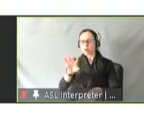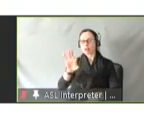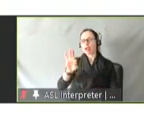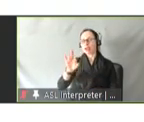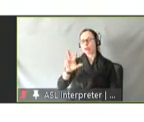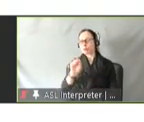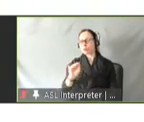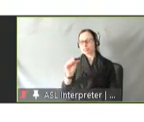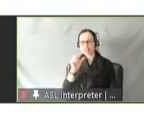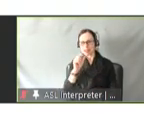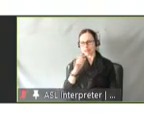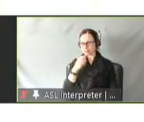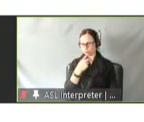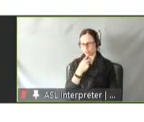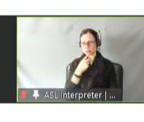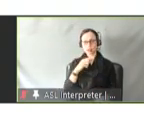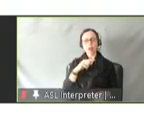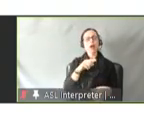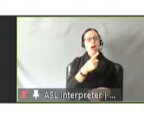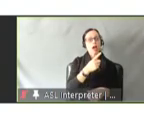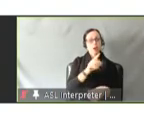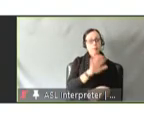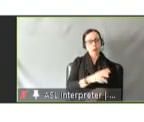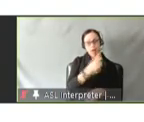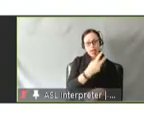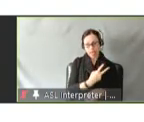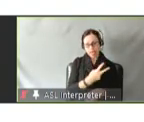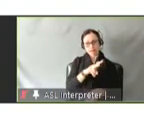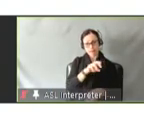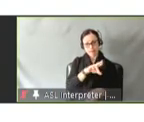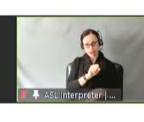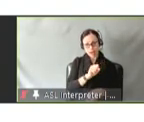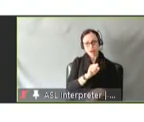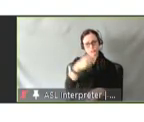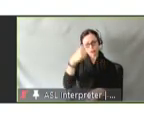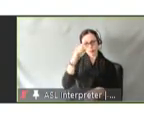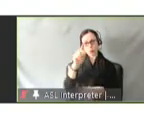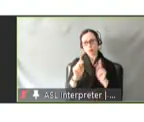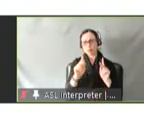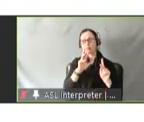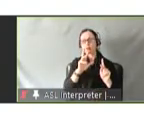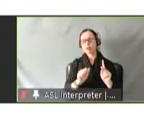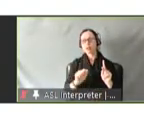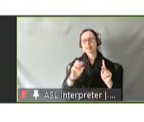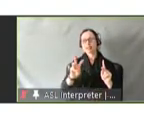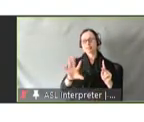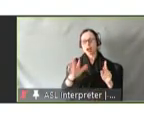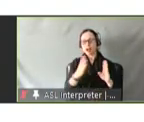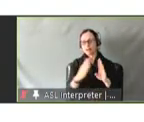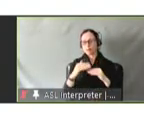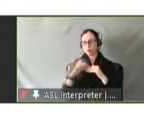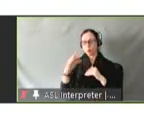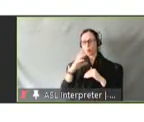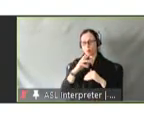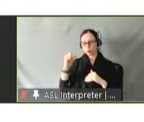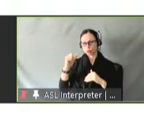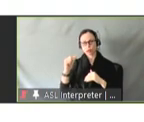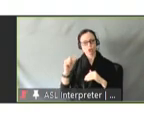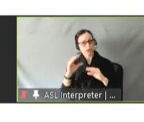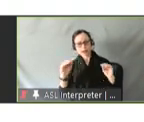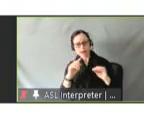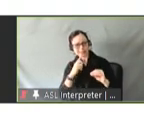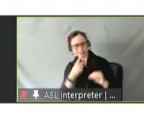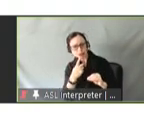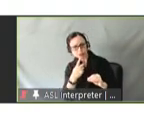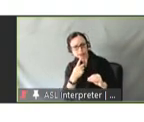non-serious. Almost half of the VAERS report were among persons age 65 and older, and the most frequently reported non-serious adverse